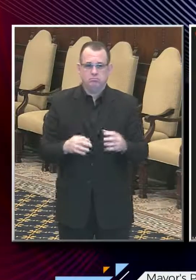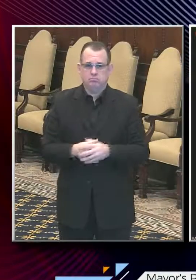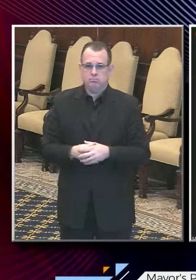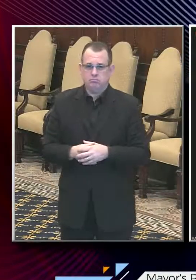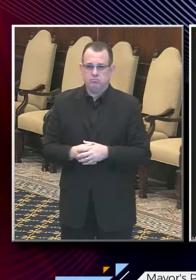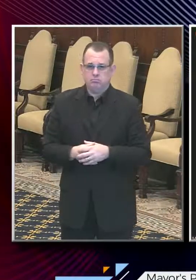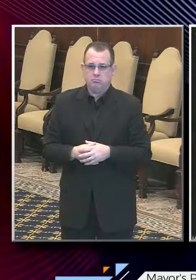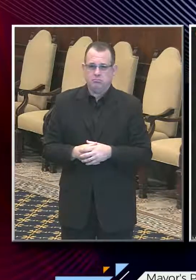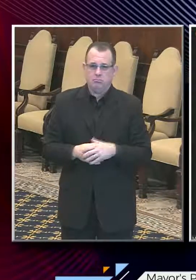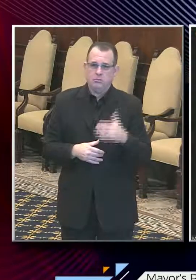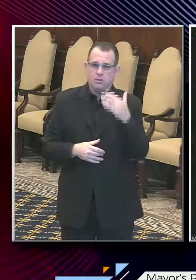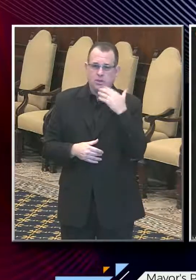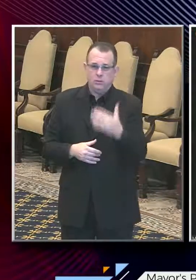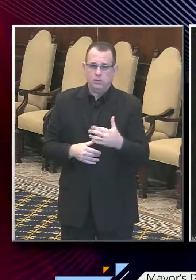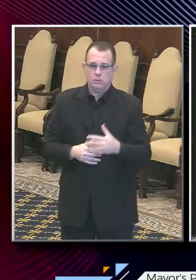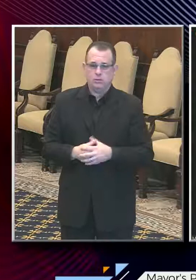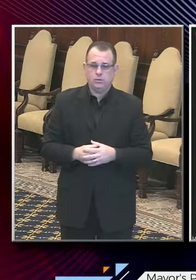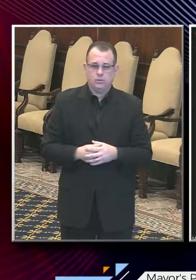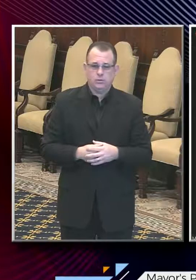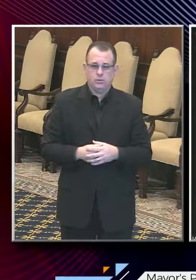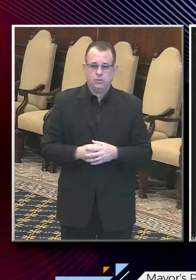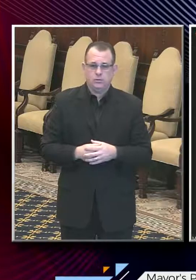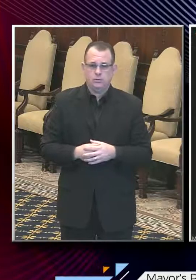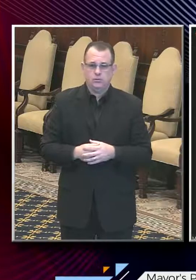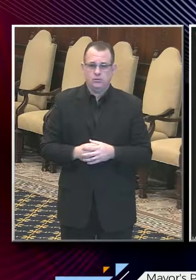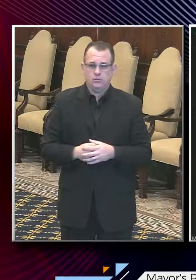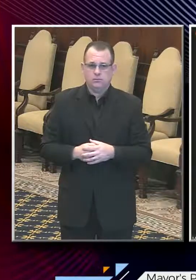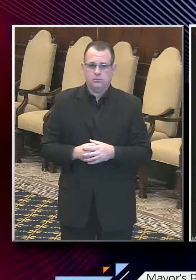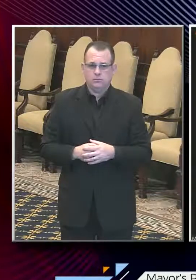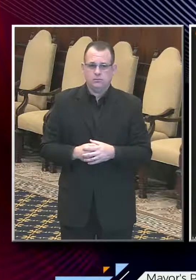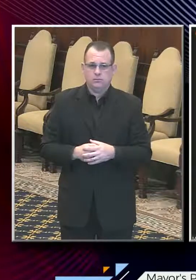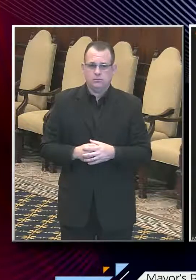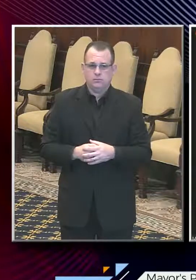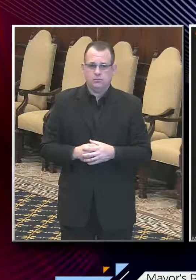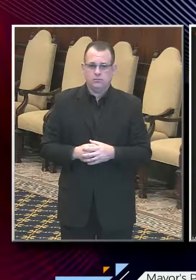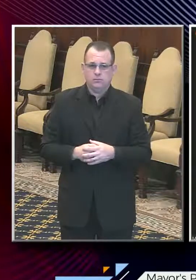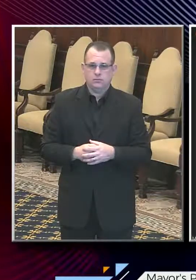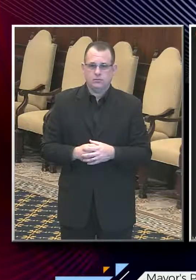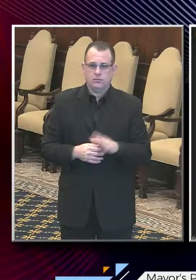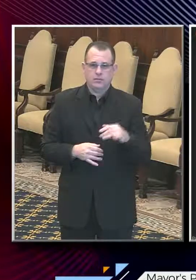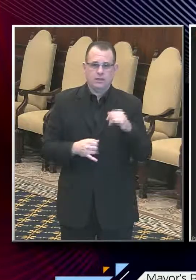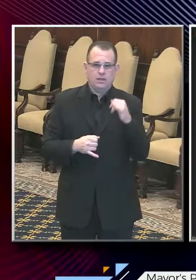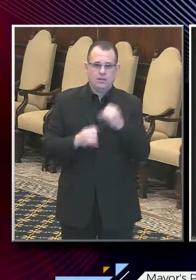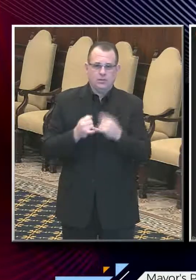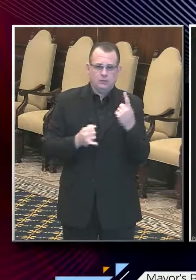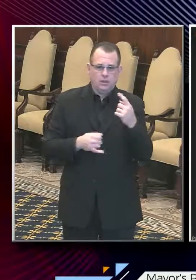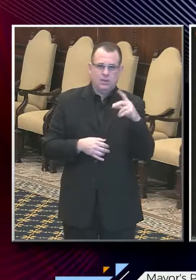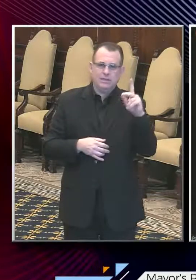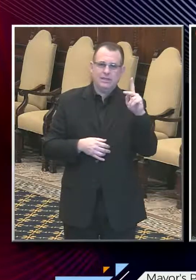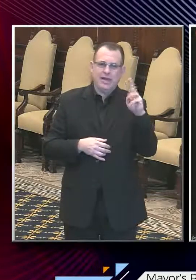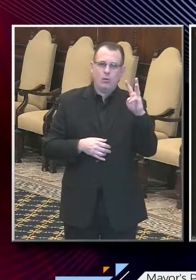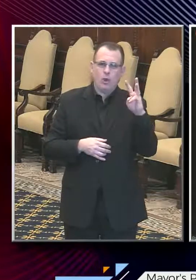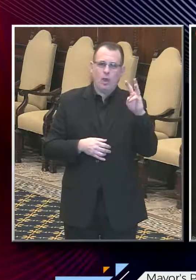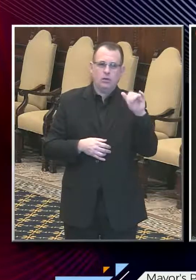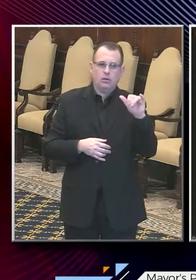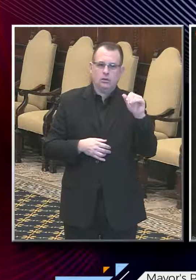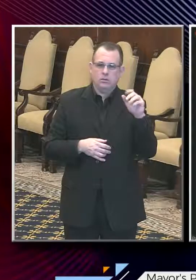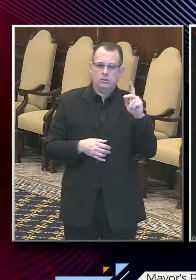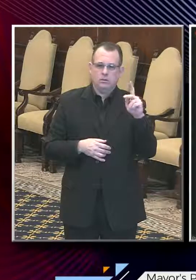thank you, Gray. And finally, at least at the moment, is Pat Loeb of KY. Yeah, I just want to